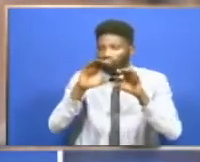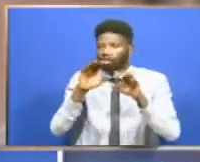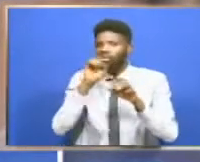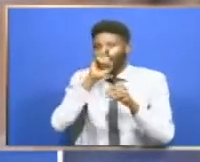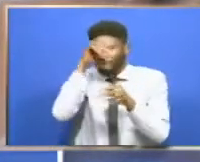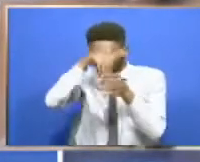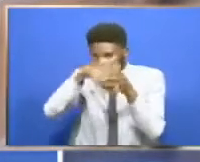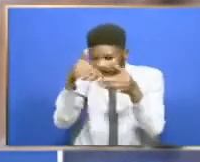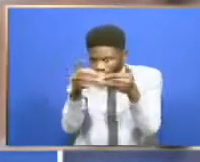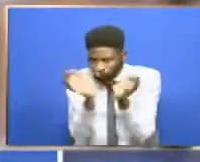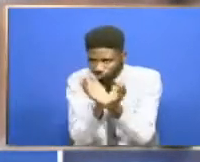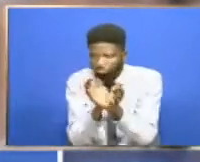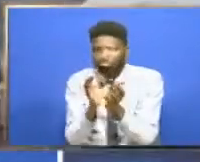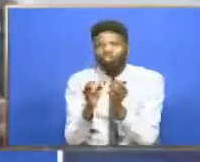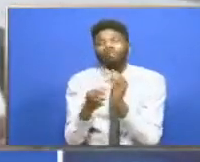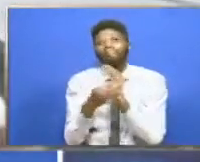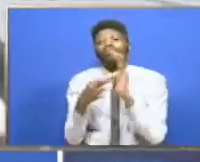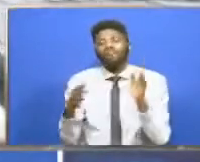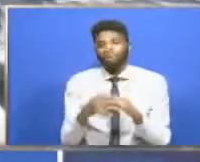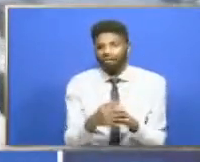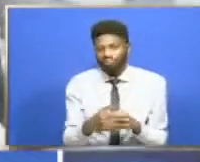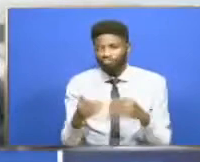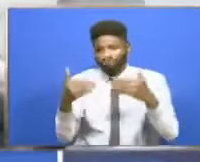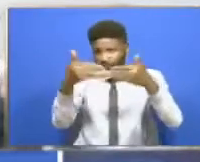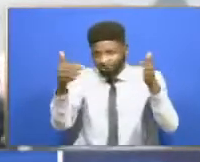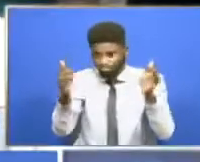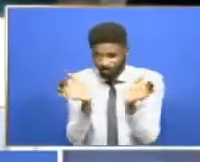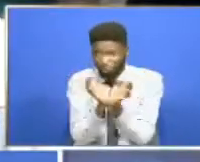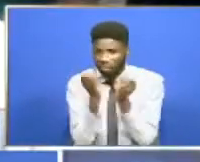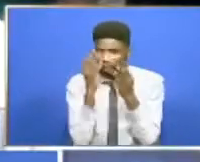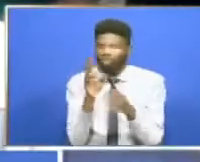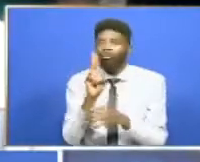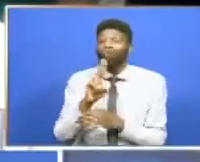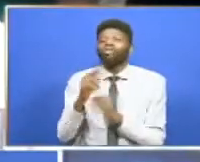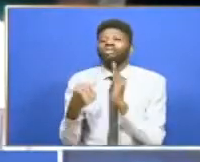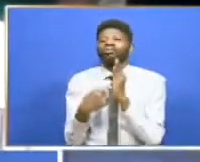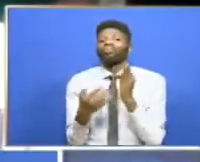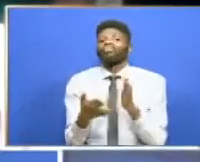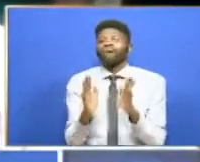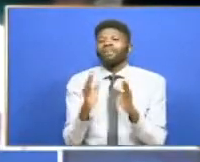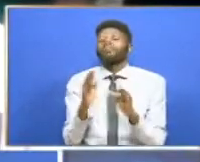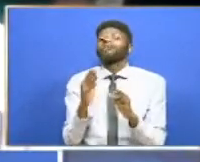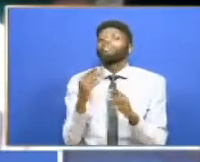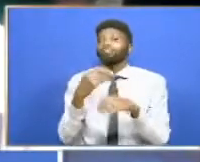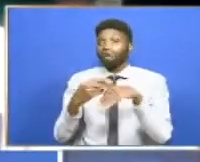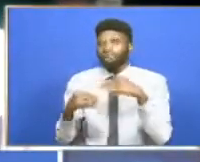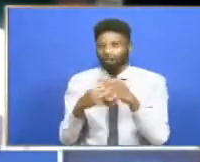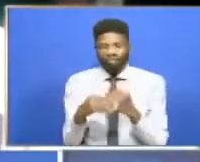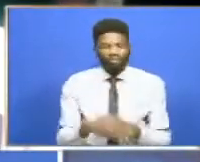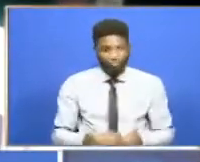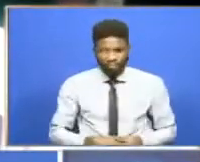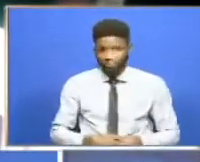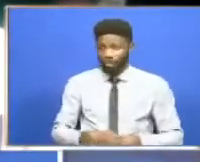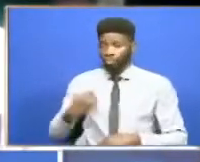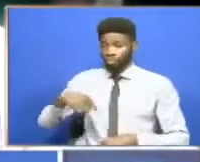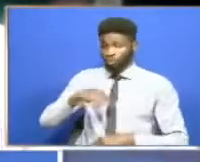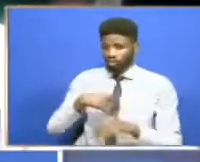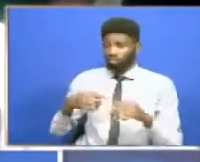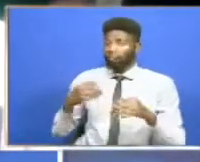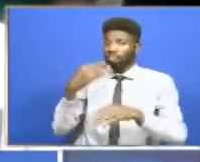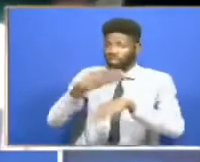huku vizimba vingi vikitengenezwa kwa mbinu za kisasa. We have just built cages that can accommodate the number of birds we are